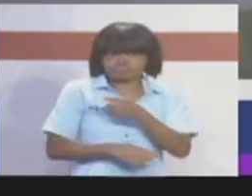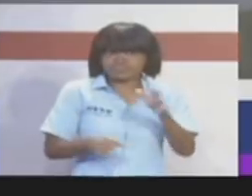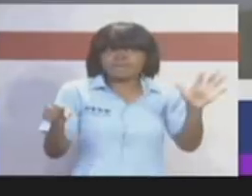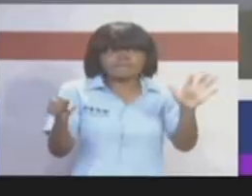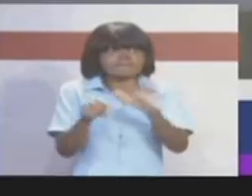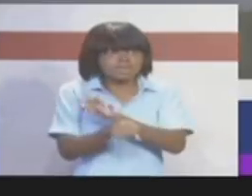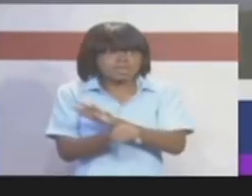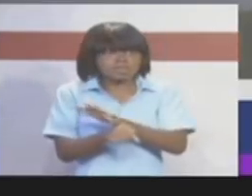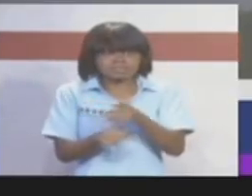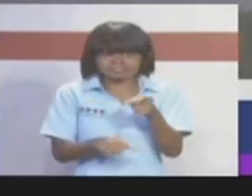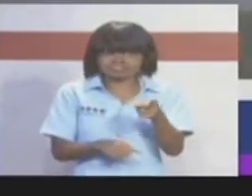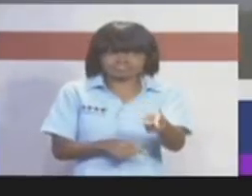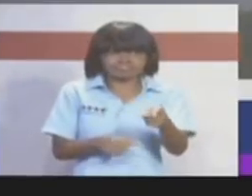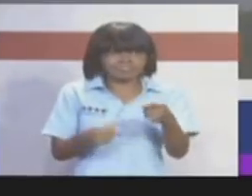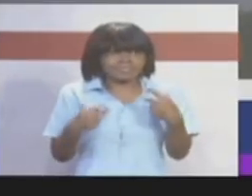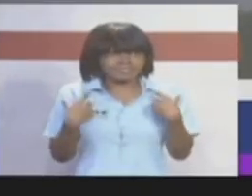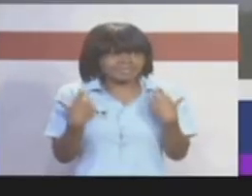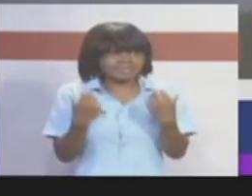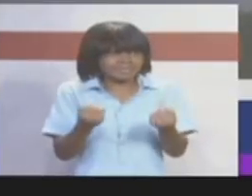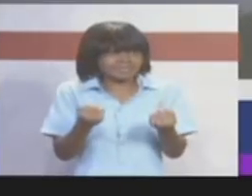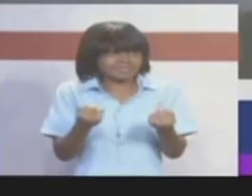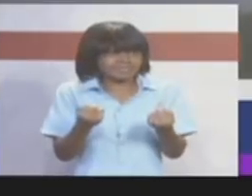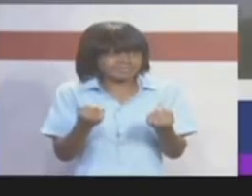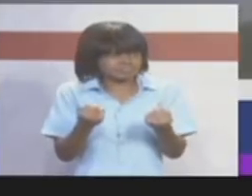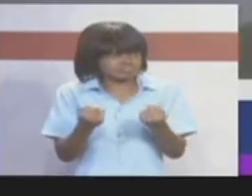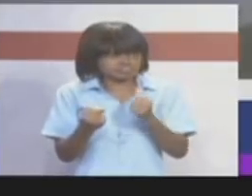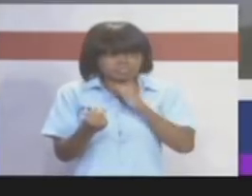may be concerned about that news?